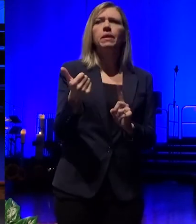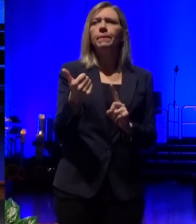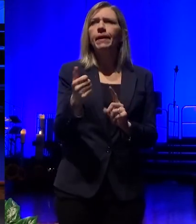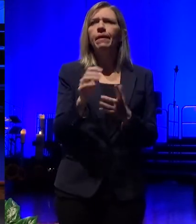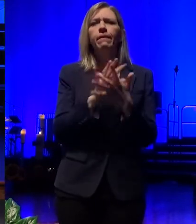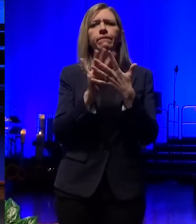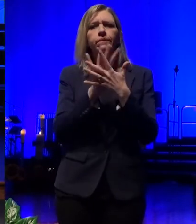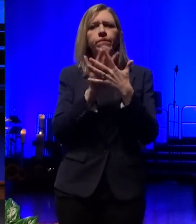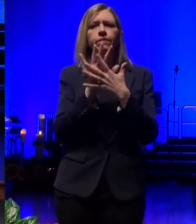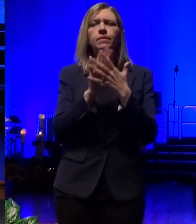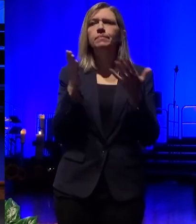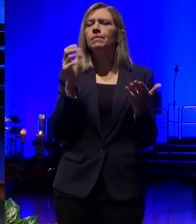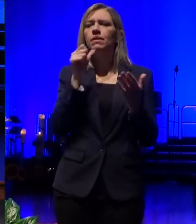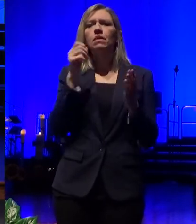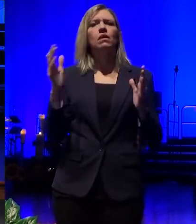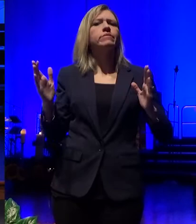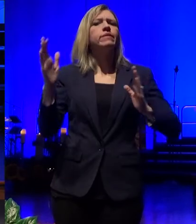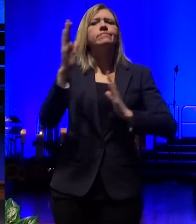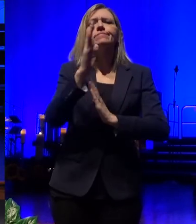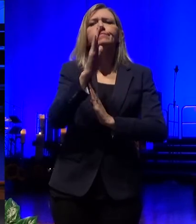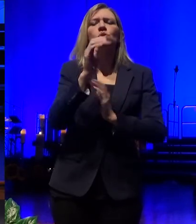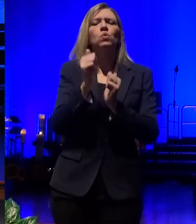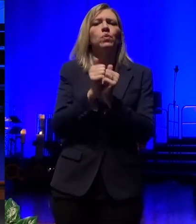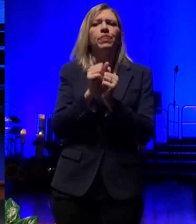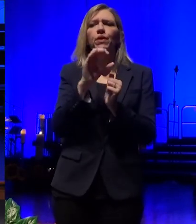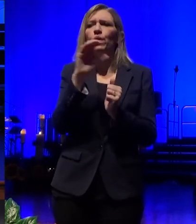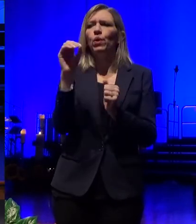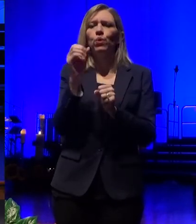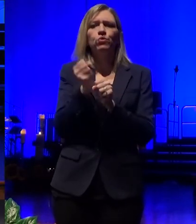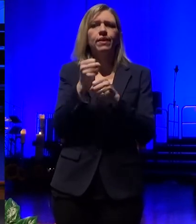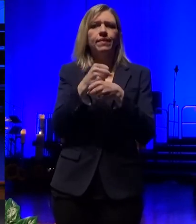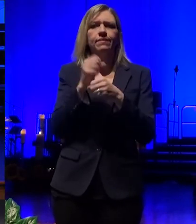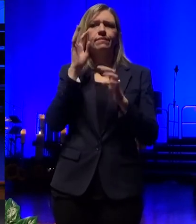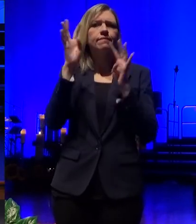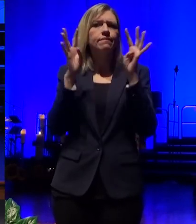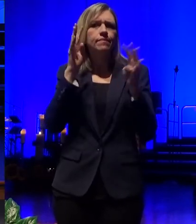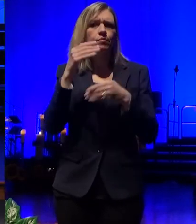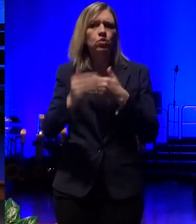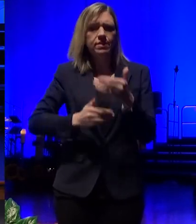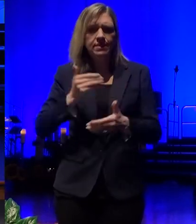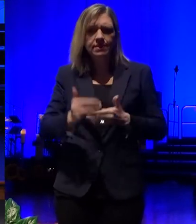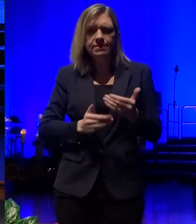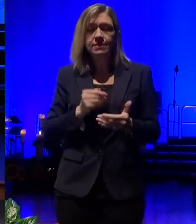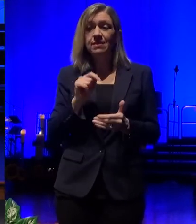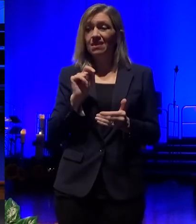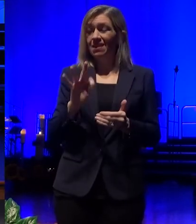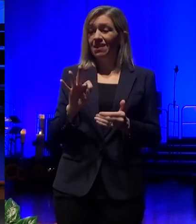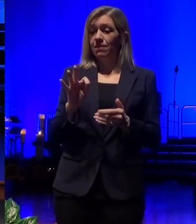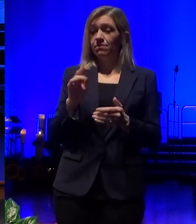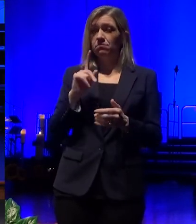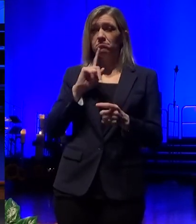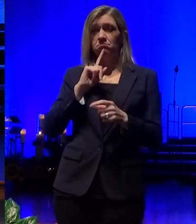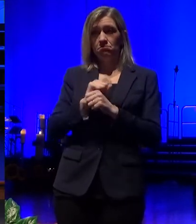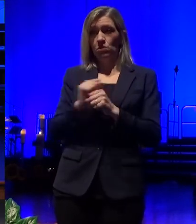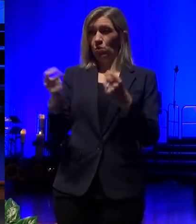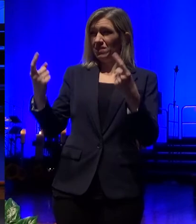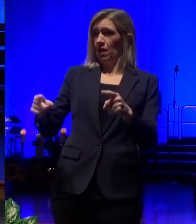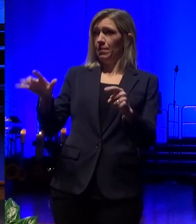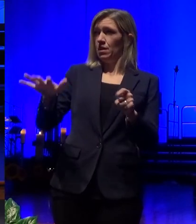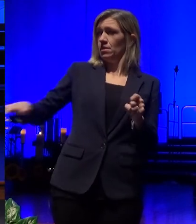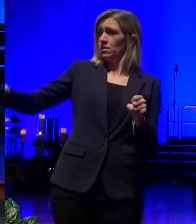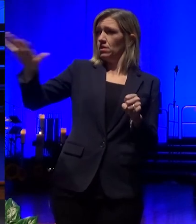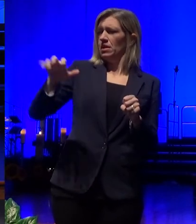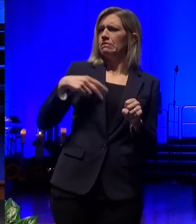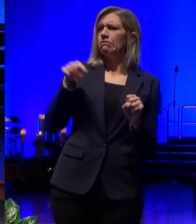think isn't in alignment with the co-creative process that's happening through us. If what's happening in our lives,